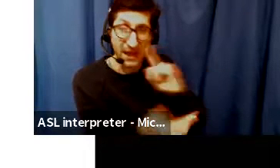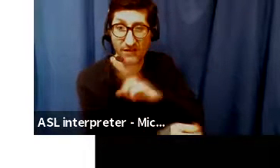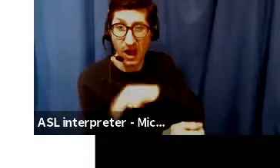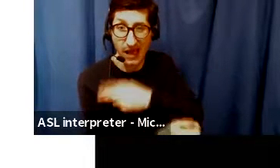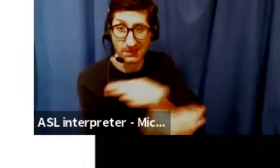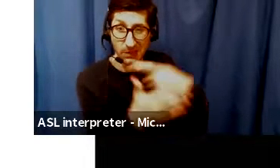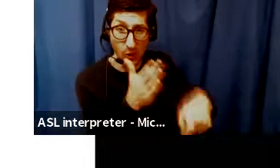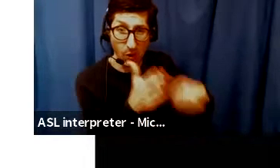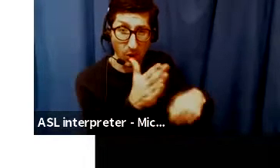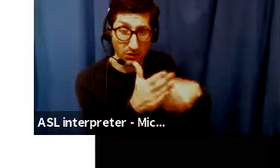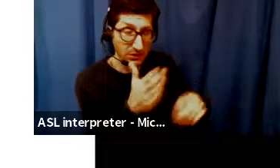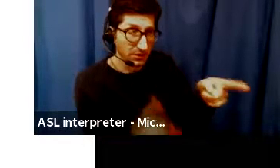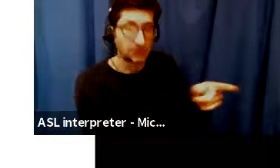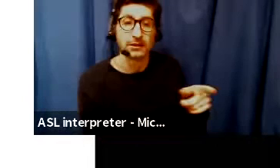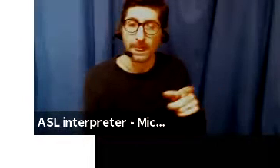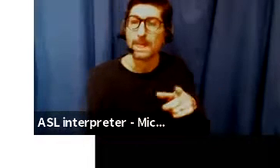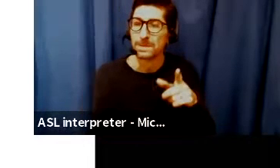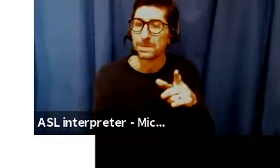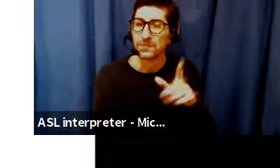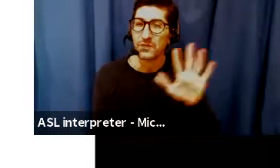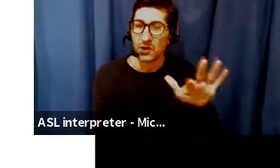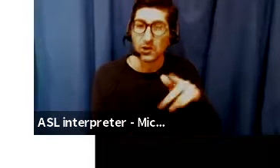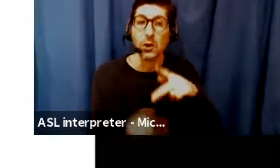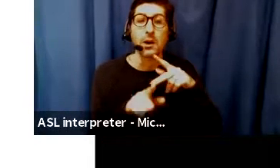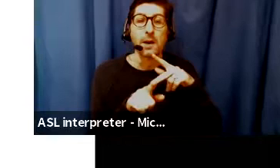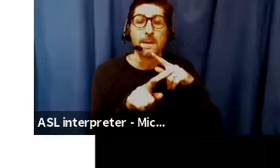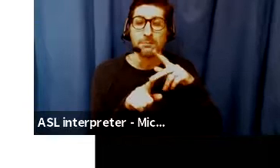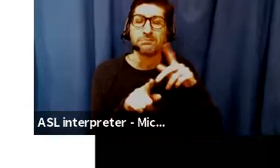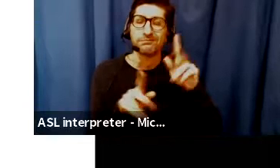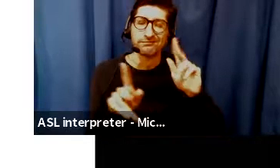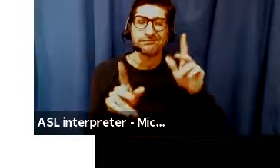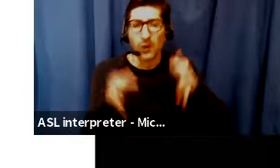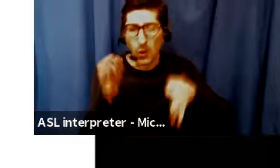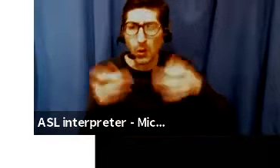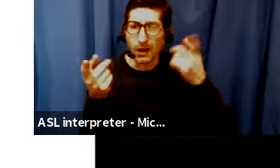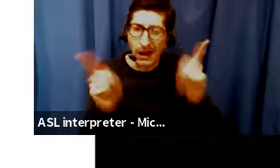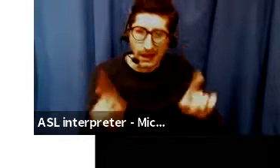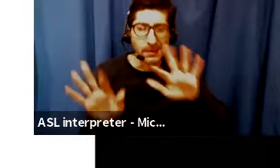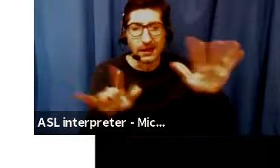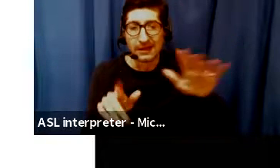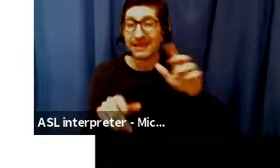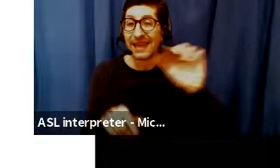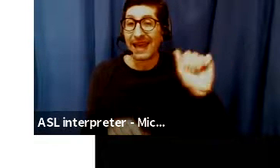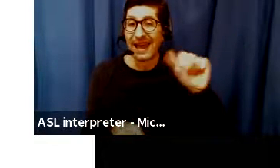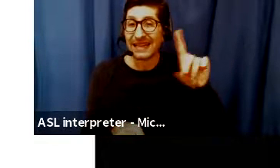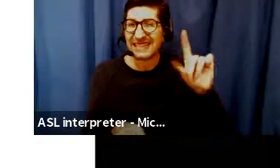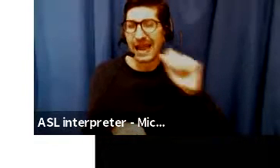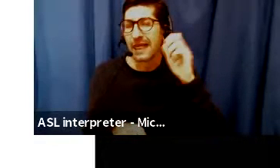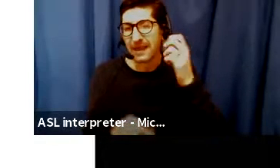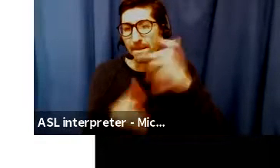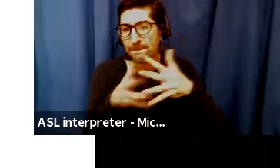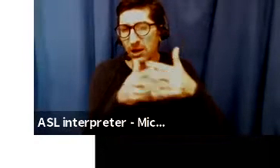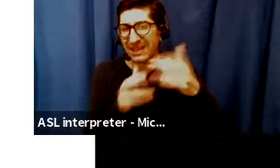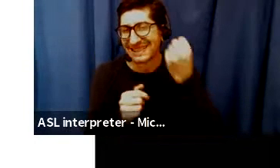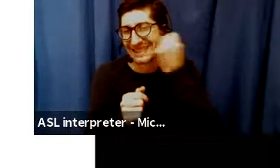Court determined, and this was based on professional testimony, including from the American Dental Association, that there was no direct